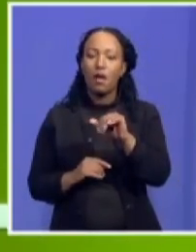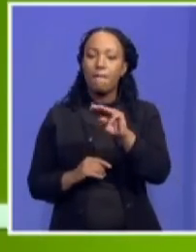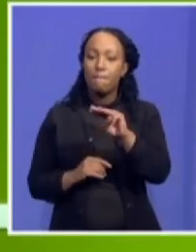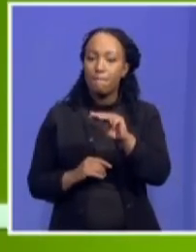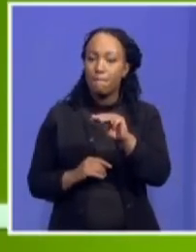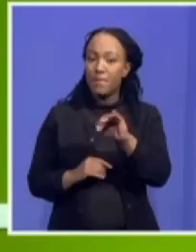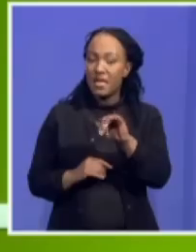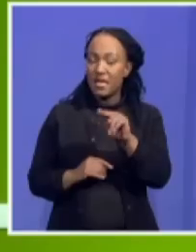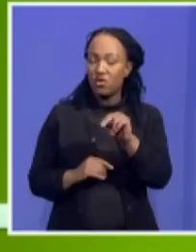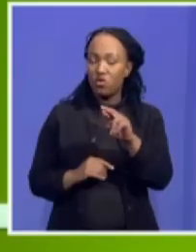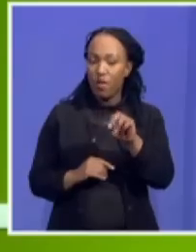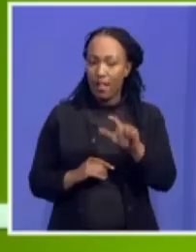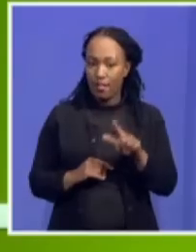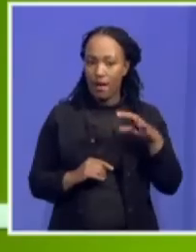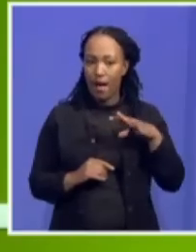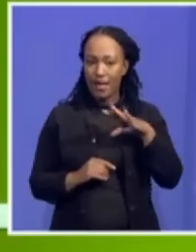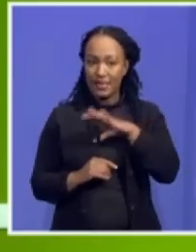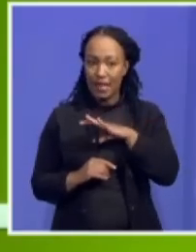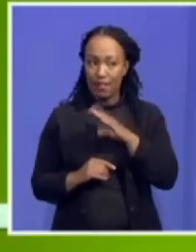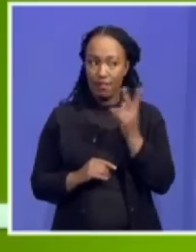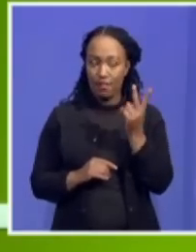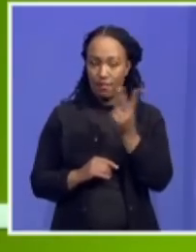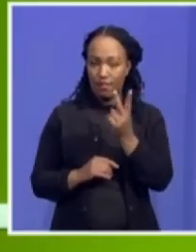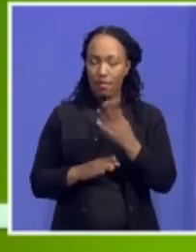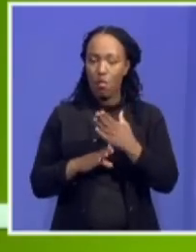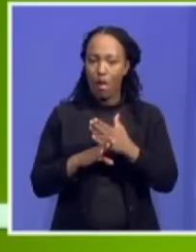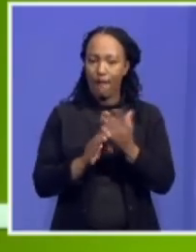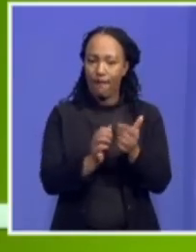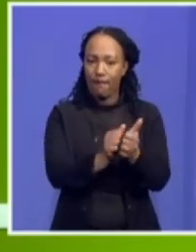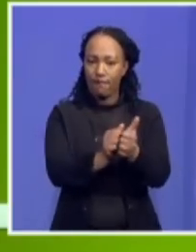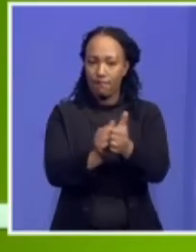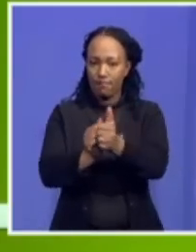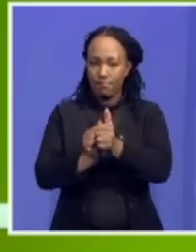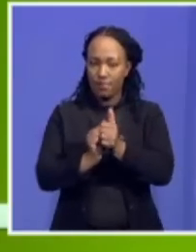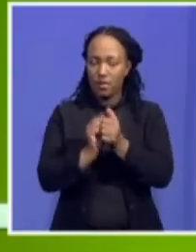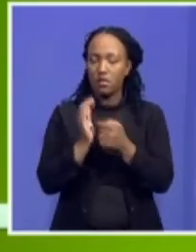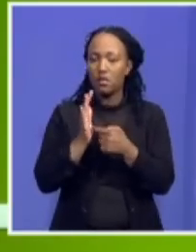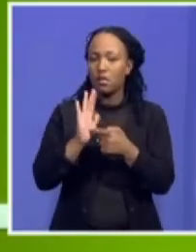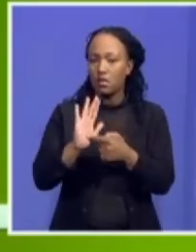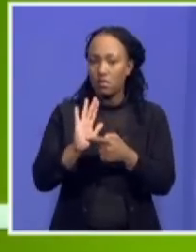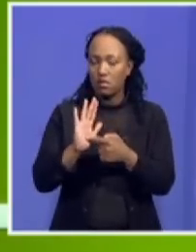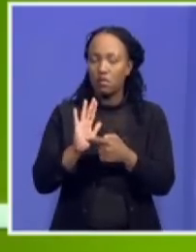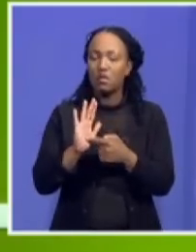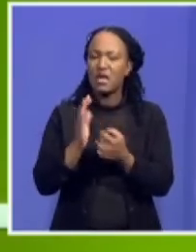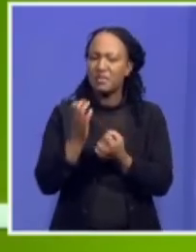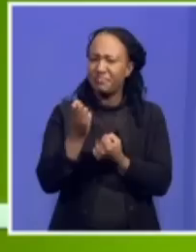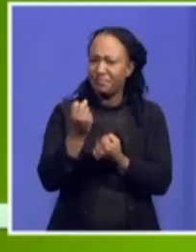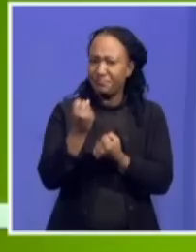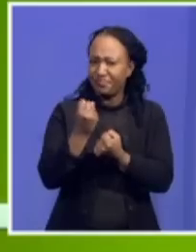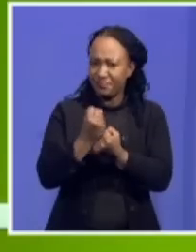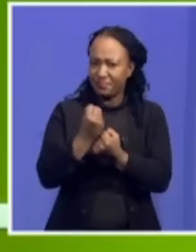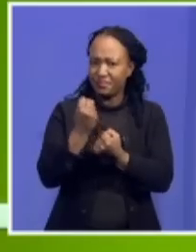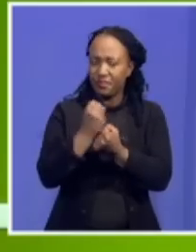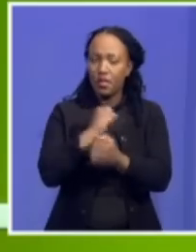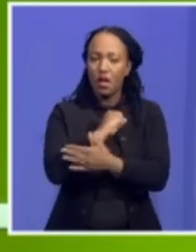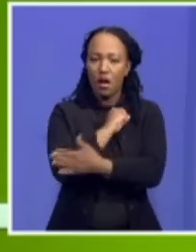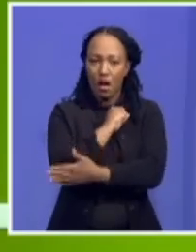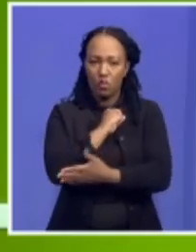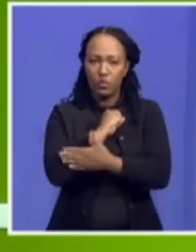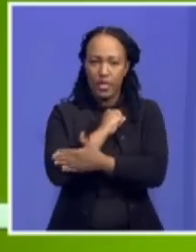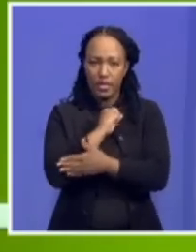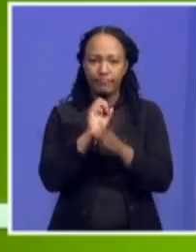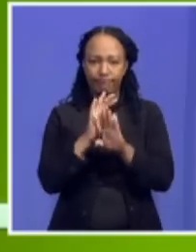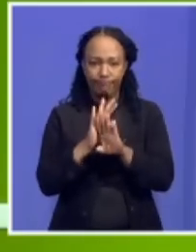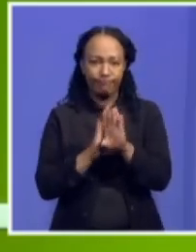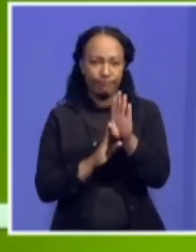of how the private sector can support a nation's development agenda. In undertaking its